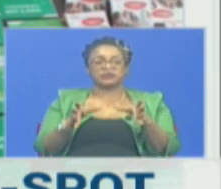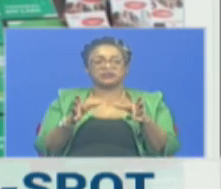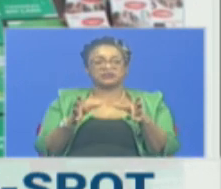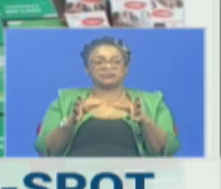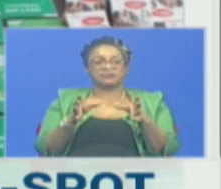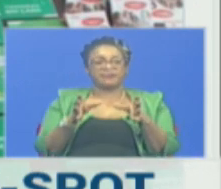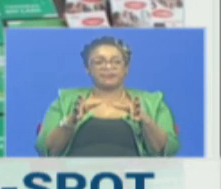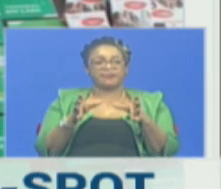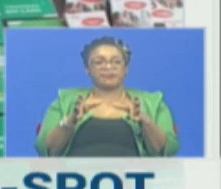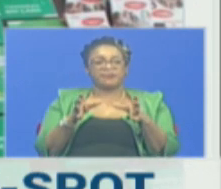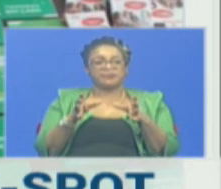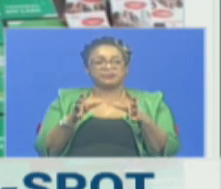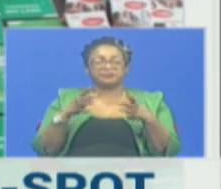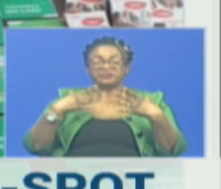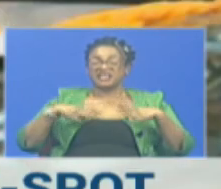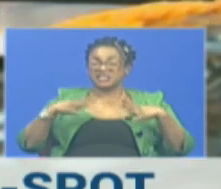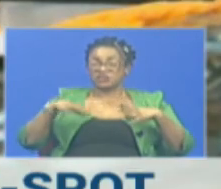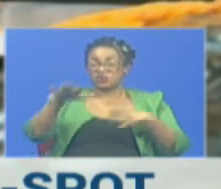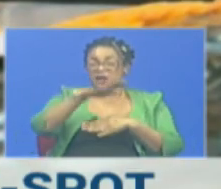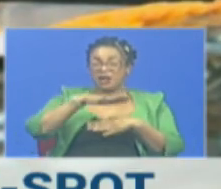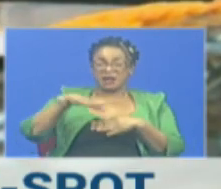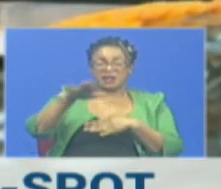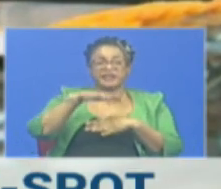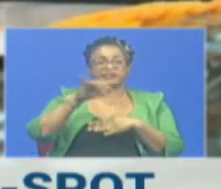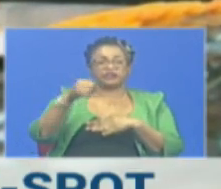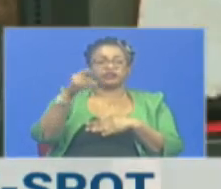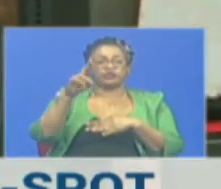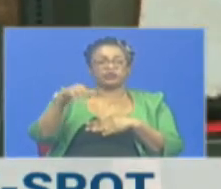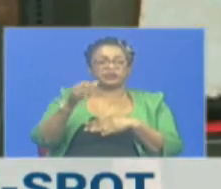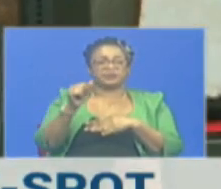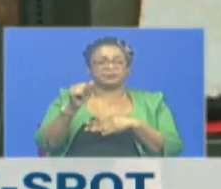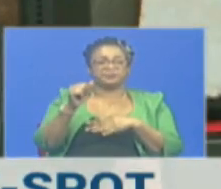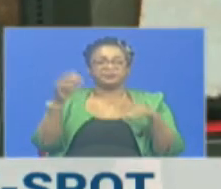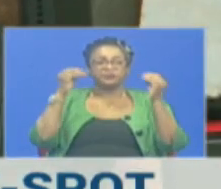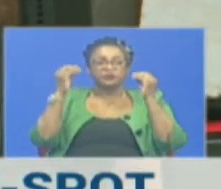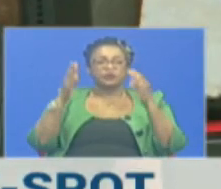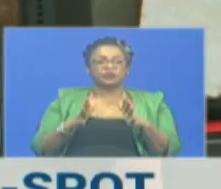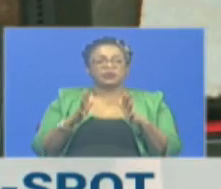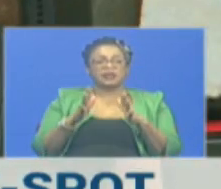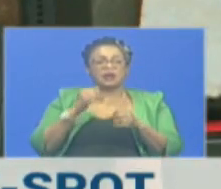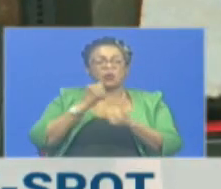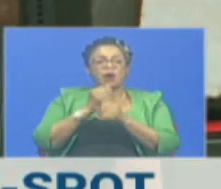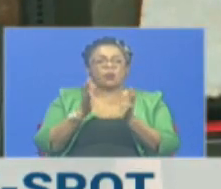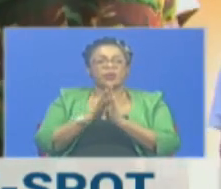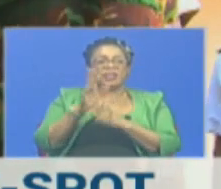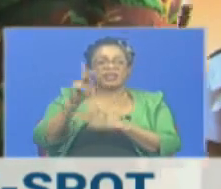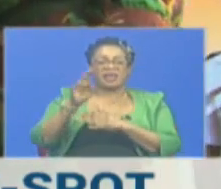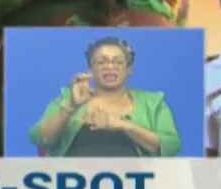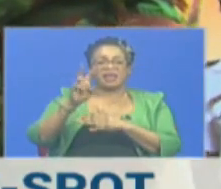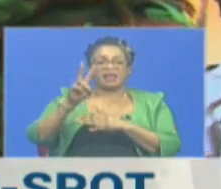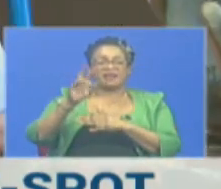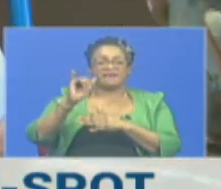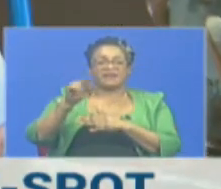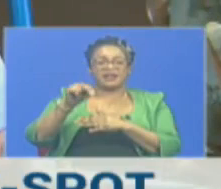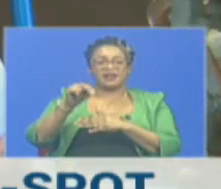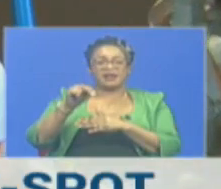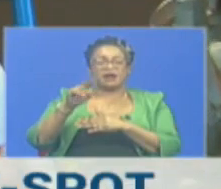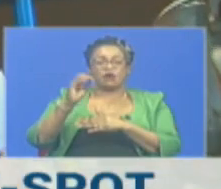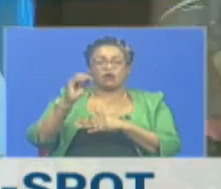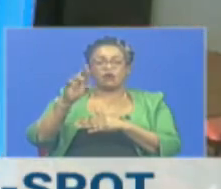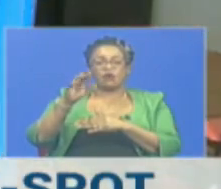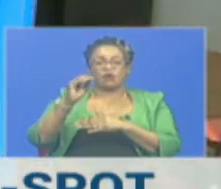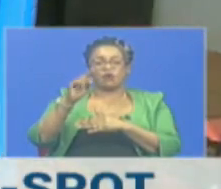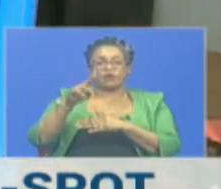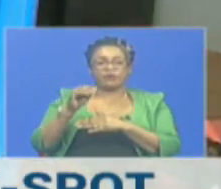residential area in Juja. The students who are said to have colluded with Kevin Oroko, a software developer